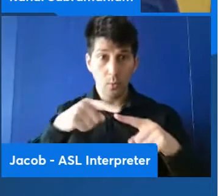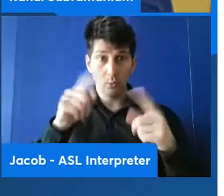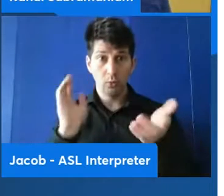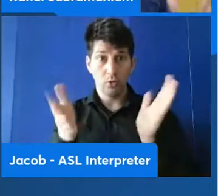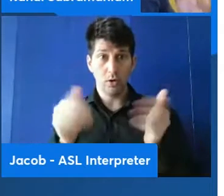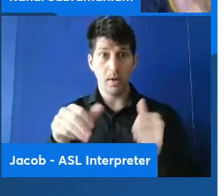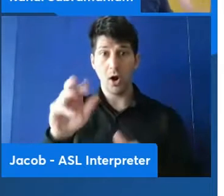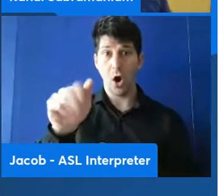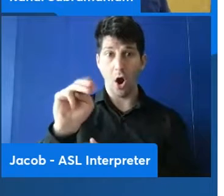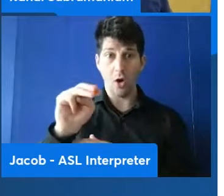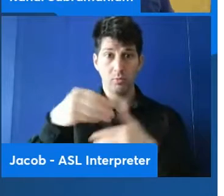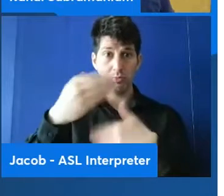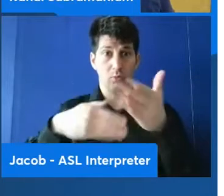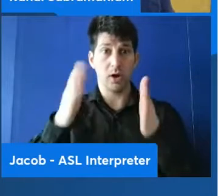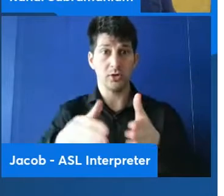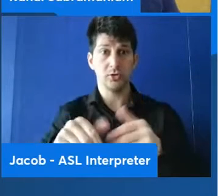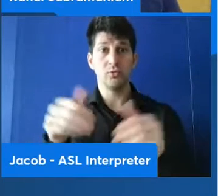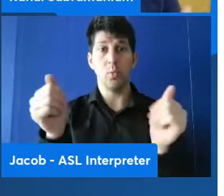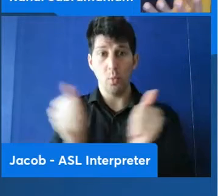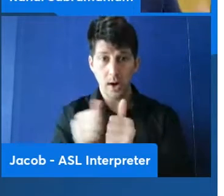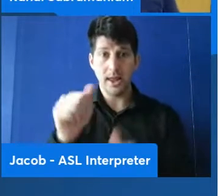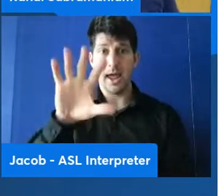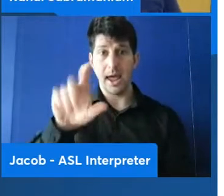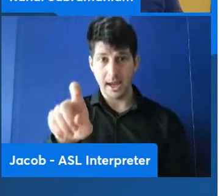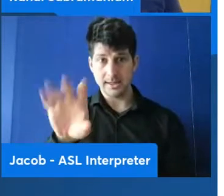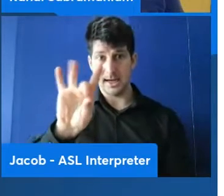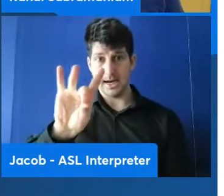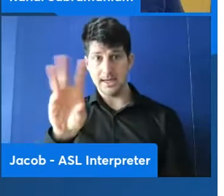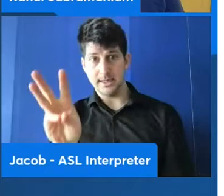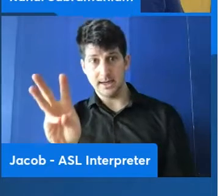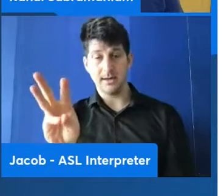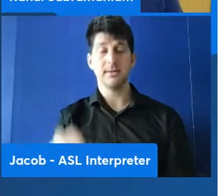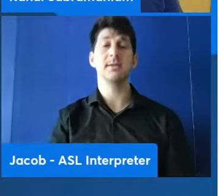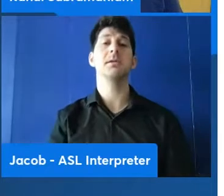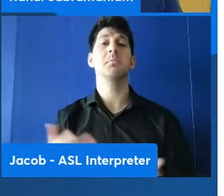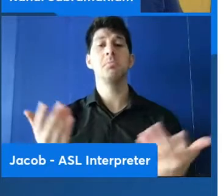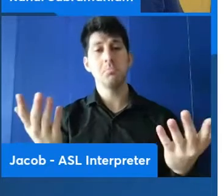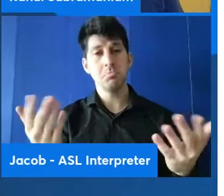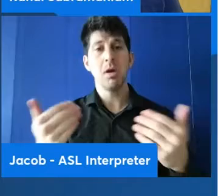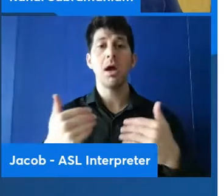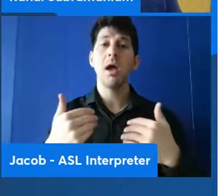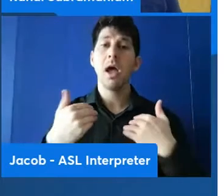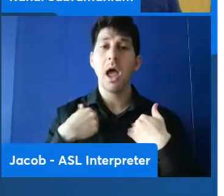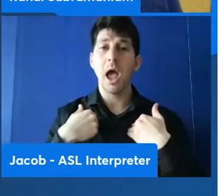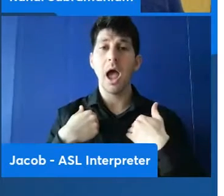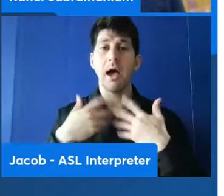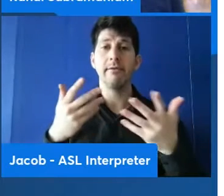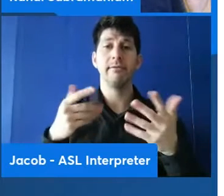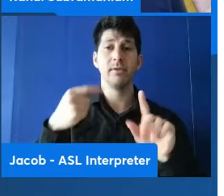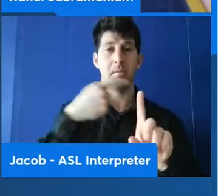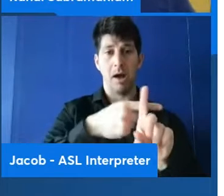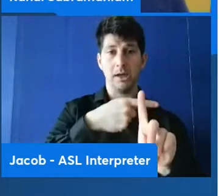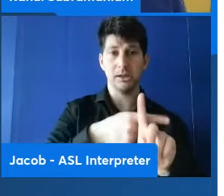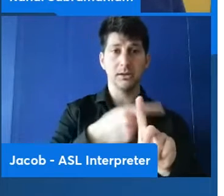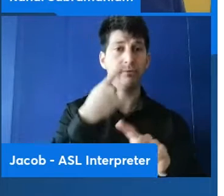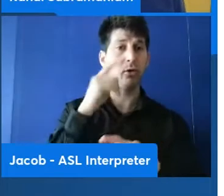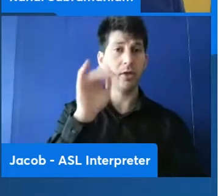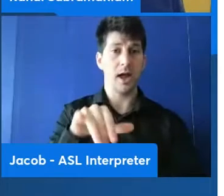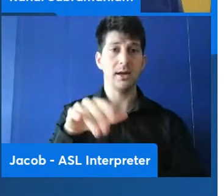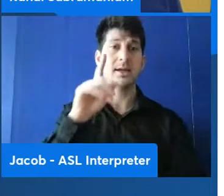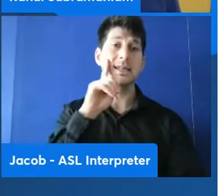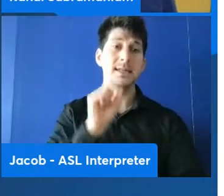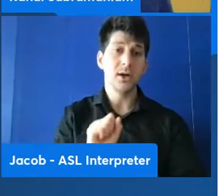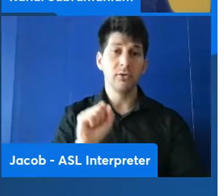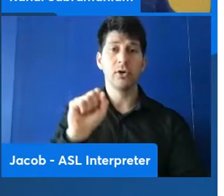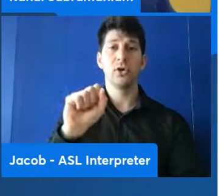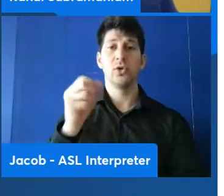ARM processors with x86, here are basically what the trade-offs are for a server use